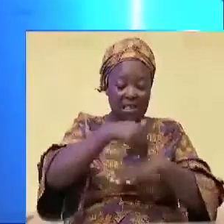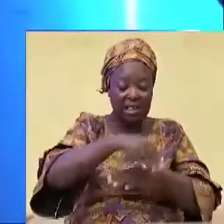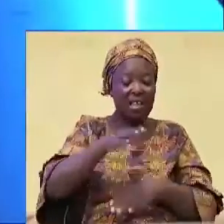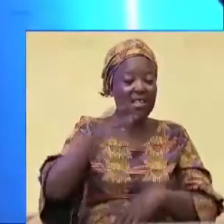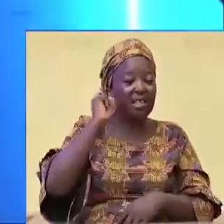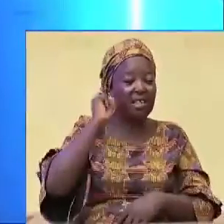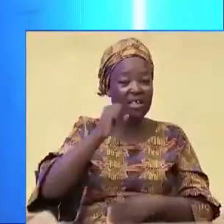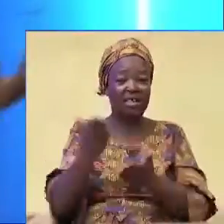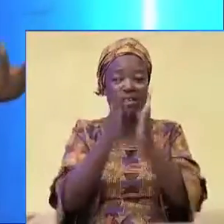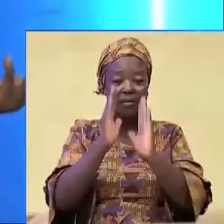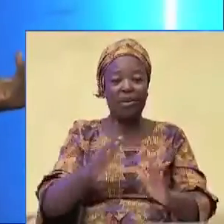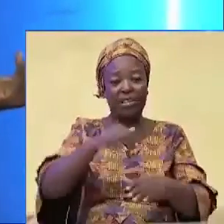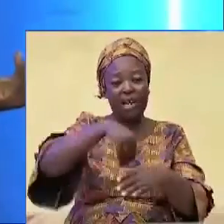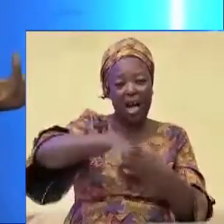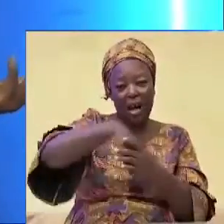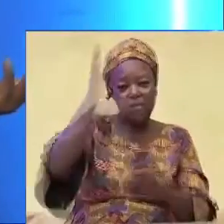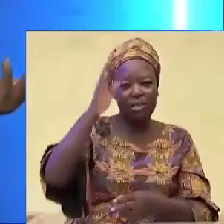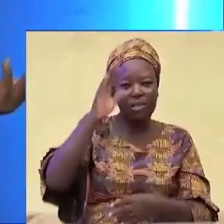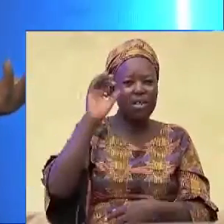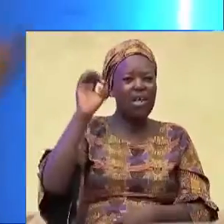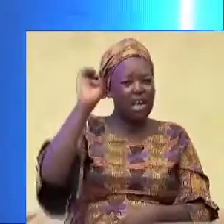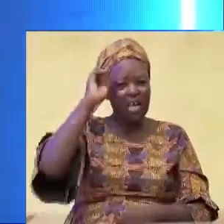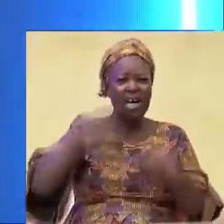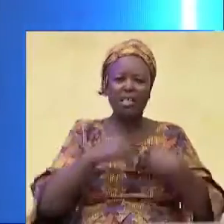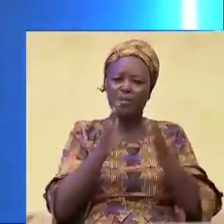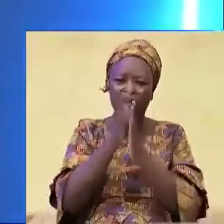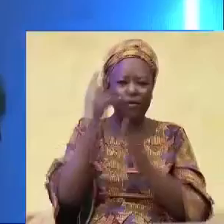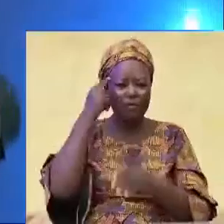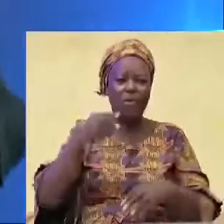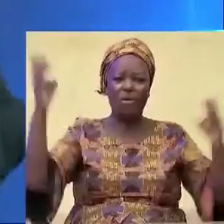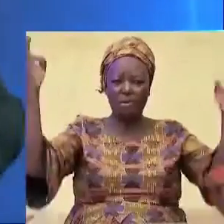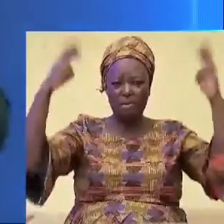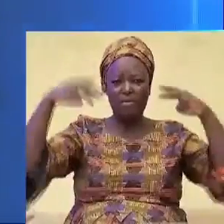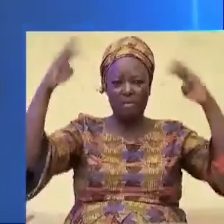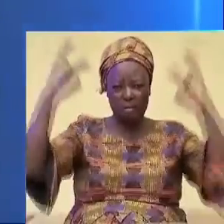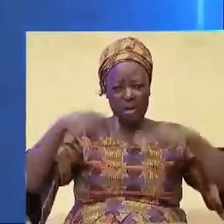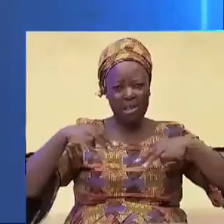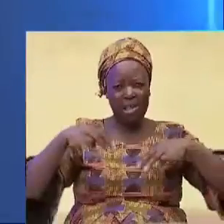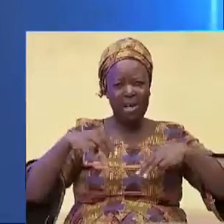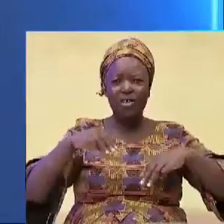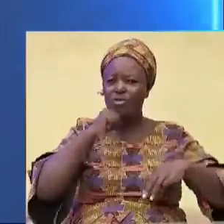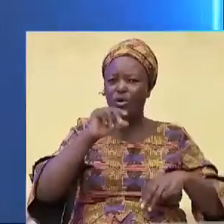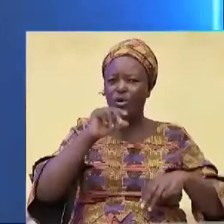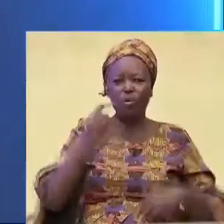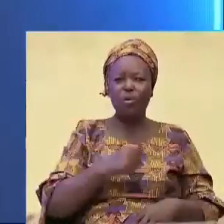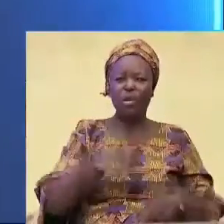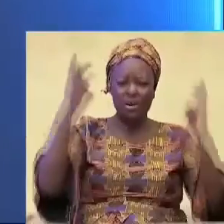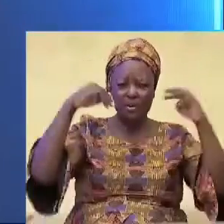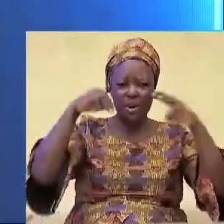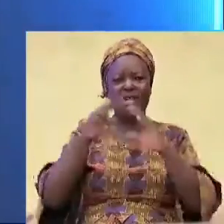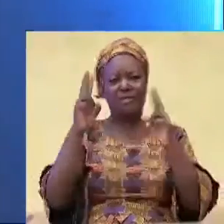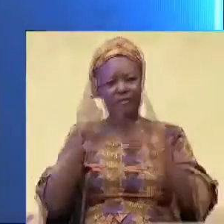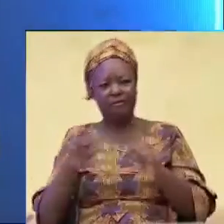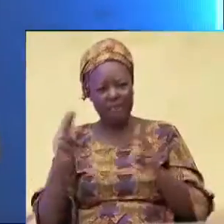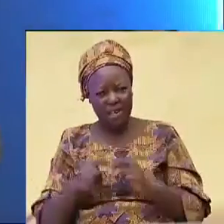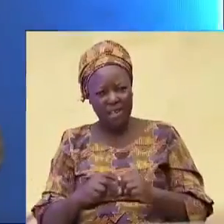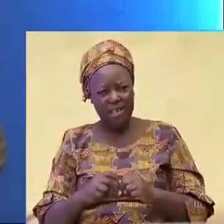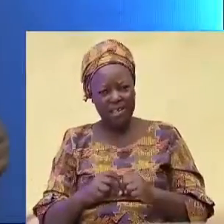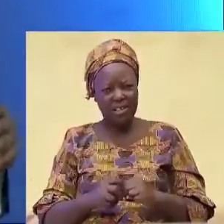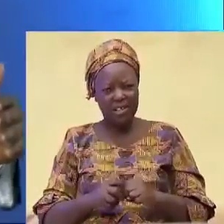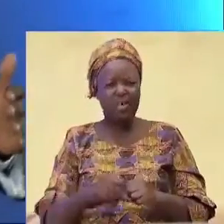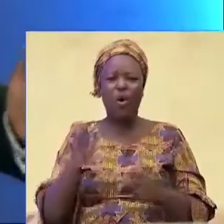out. He had prayed for rain, not only rain in a village, in a